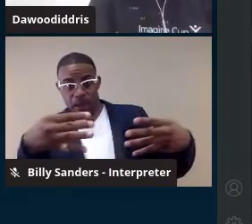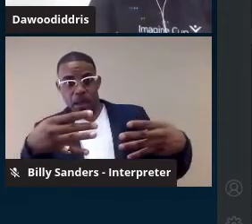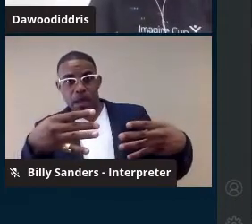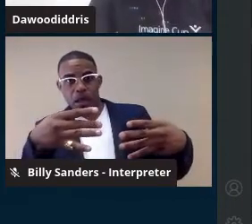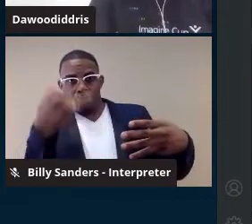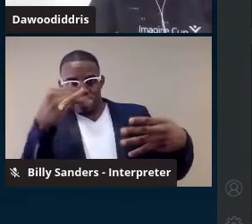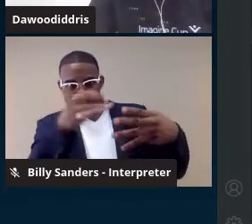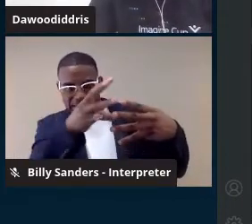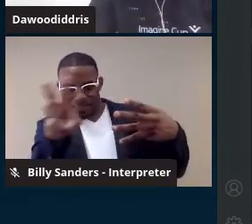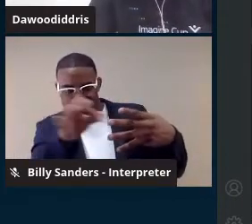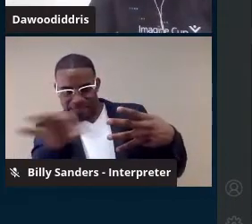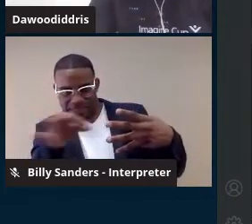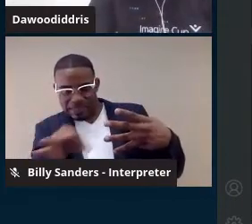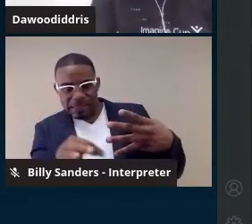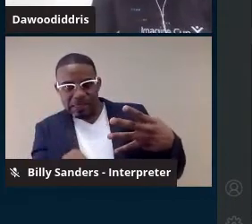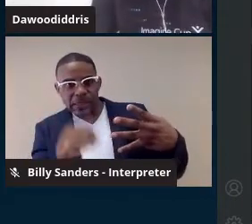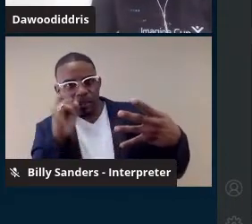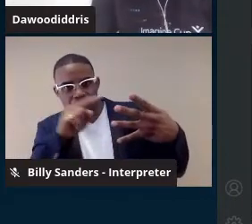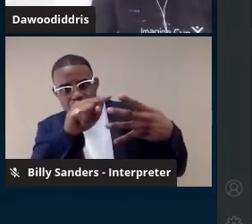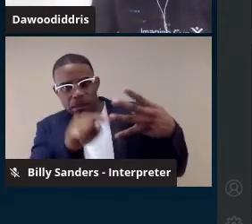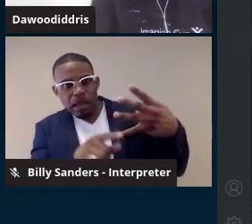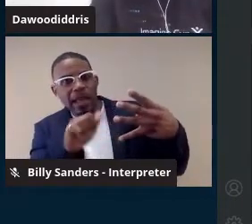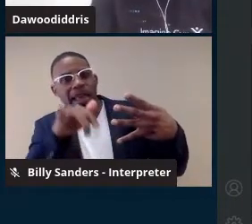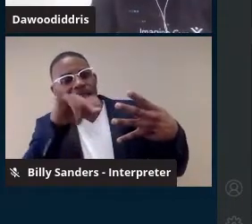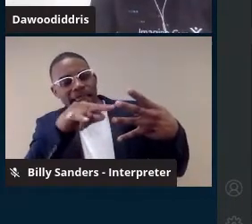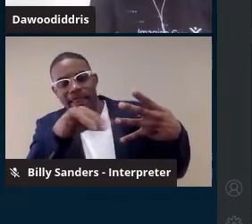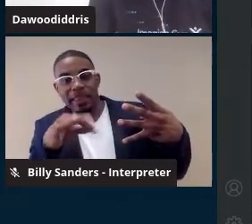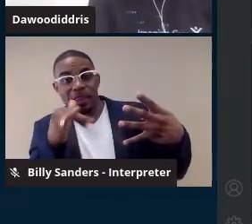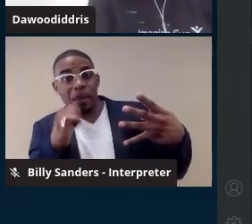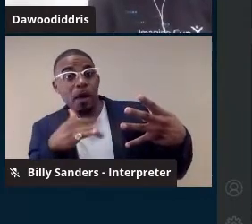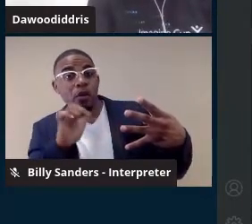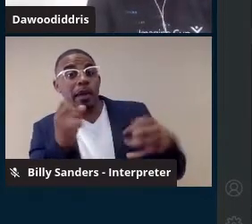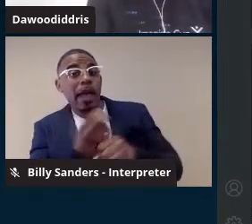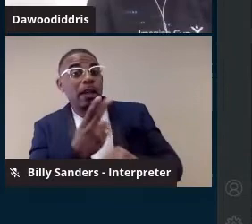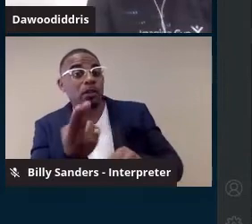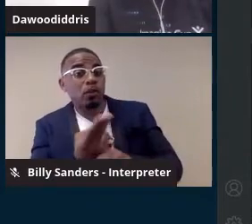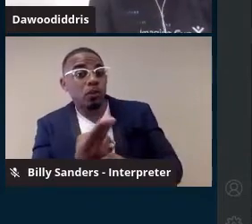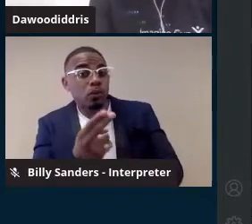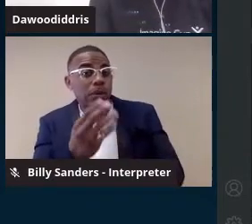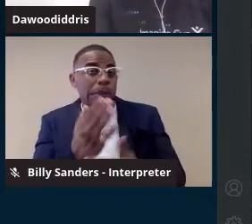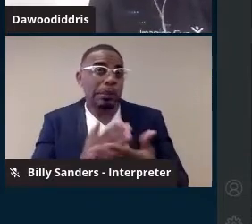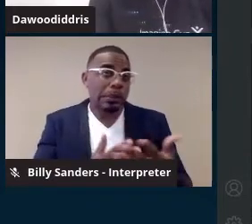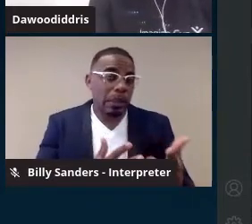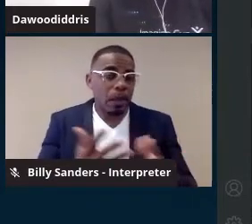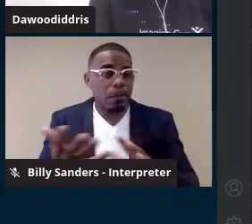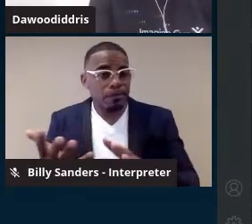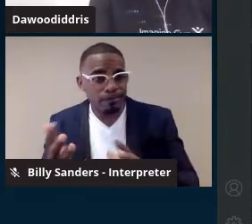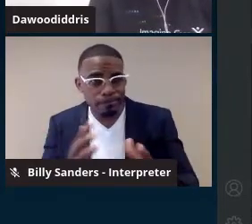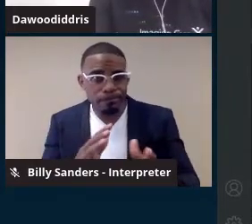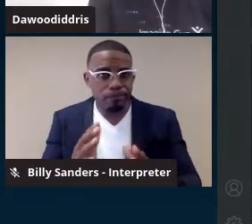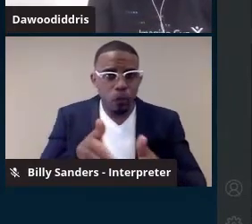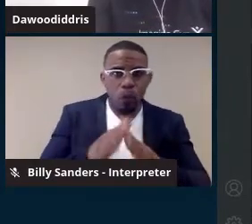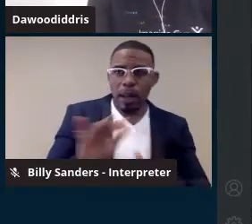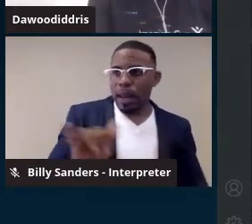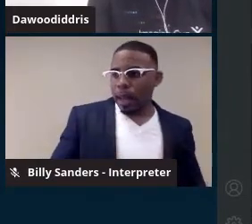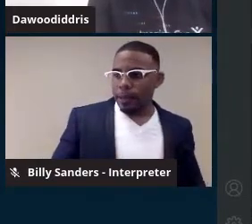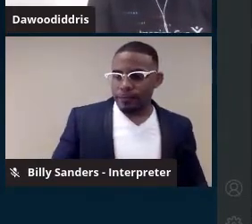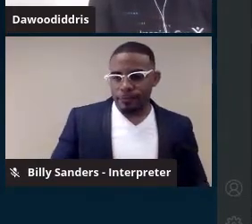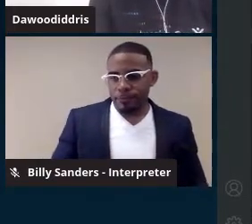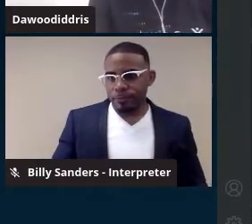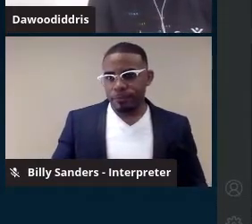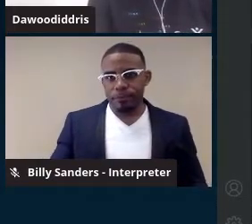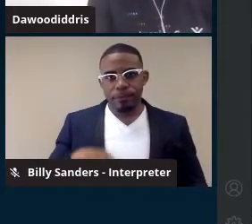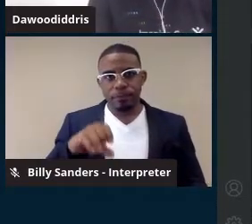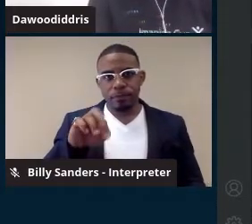this router is just what we created here. So with this in mind, you can actually do some, requests like,